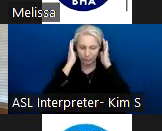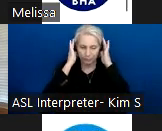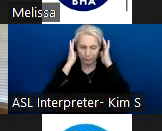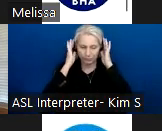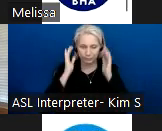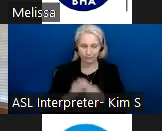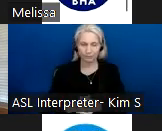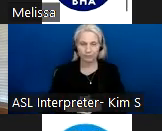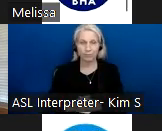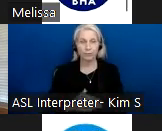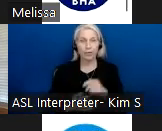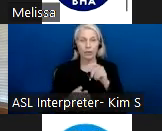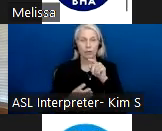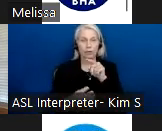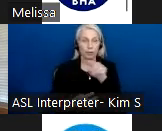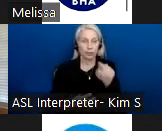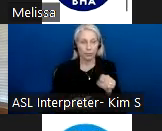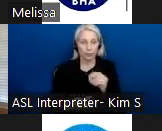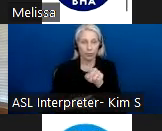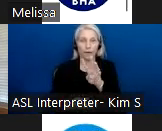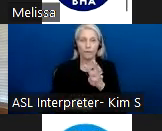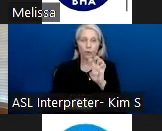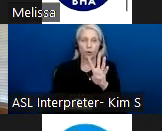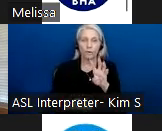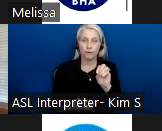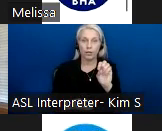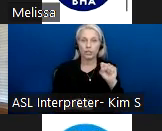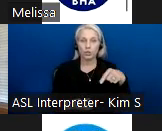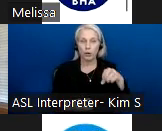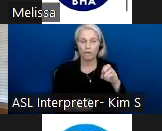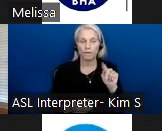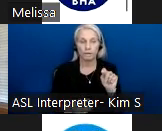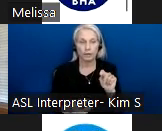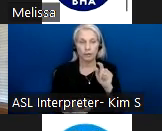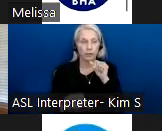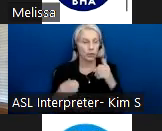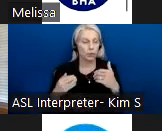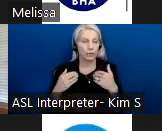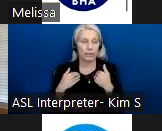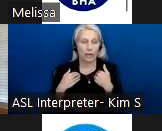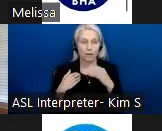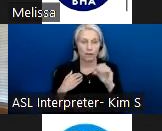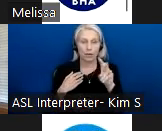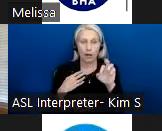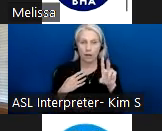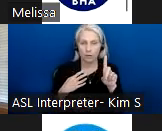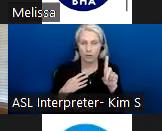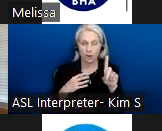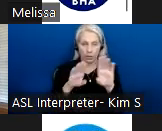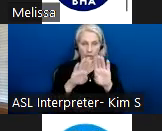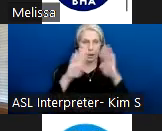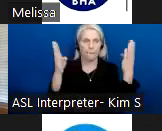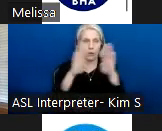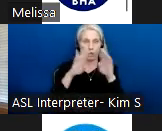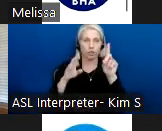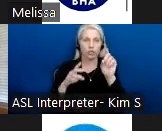So these are 440 square feet. We do not have cupboard doors on any of our cupboards